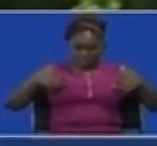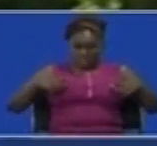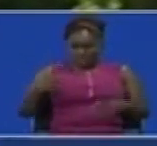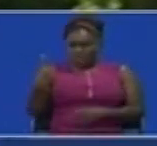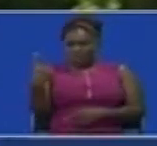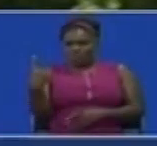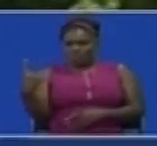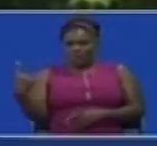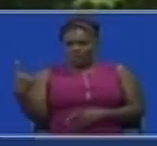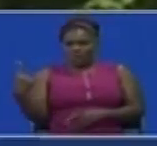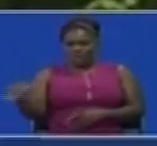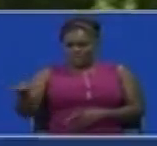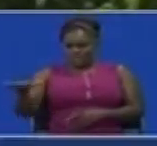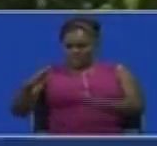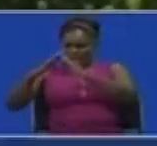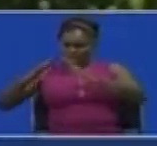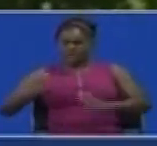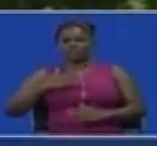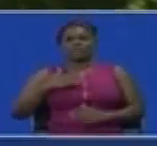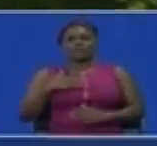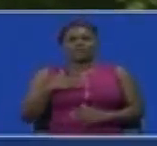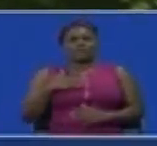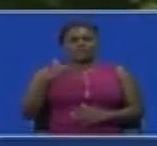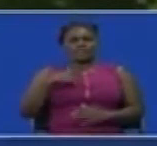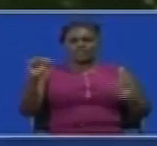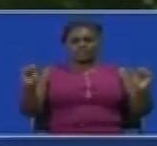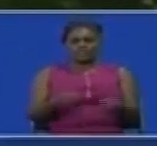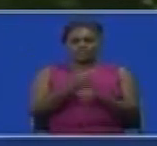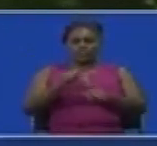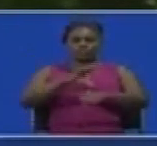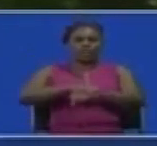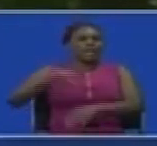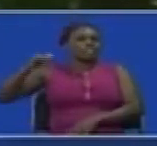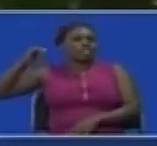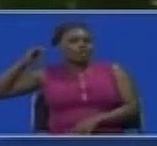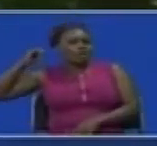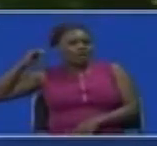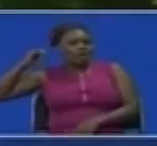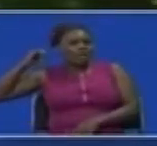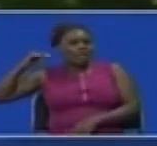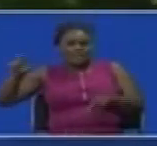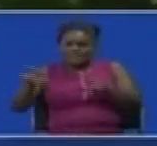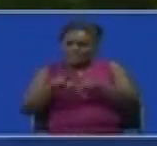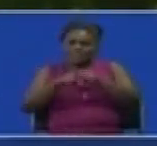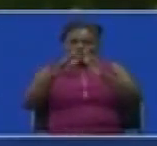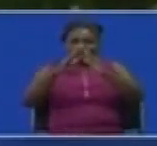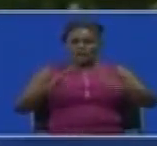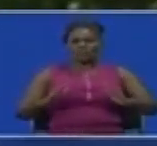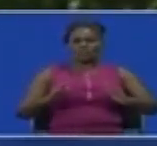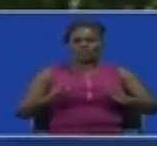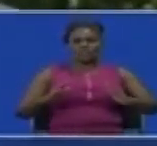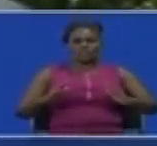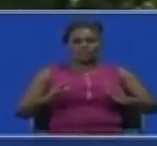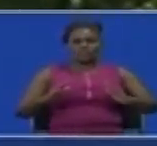one area of my house where I cannot receive any calls. The same house, actually 1 feet from the